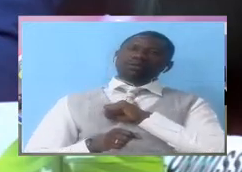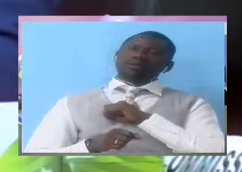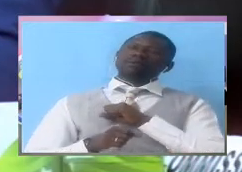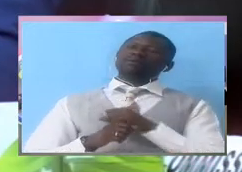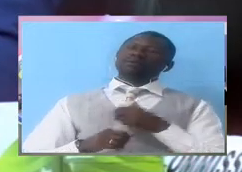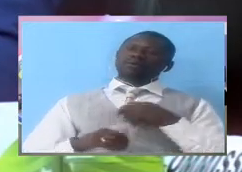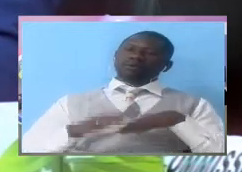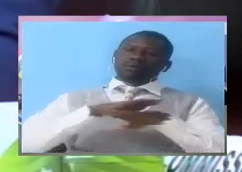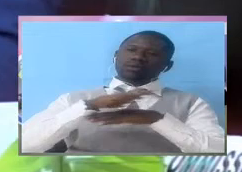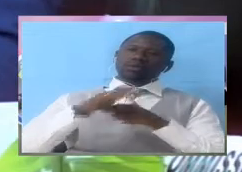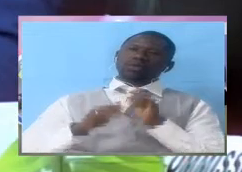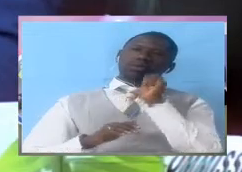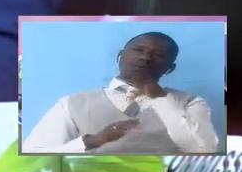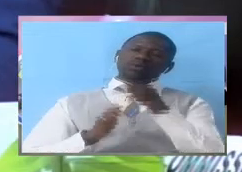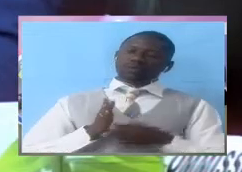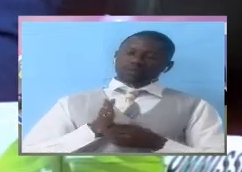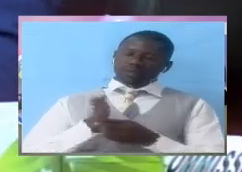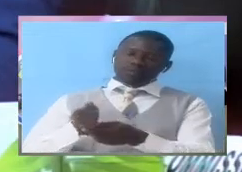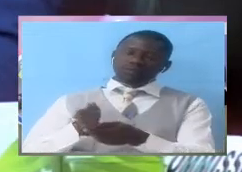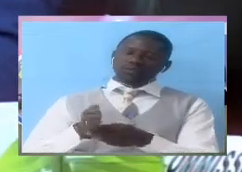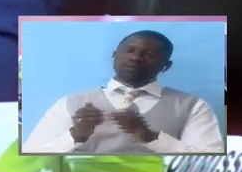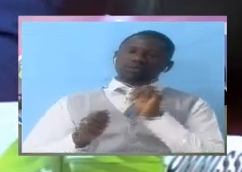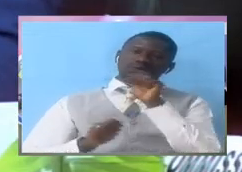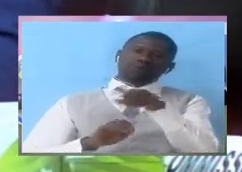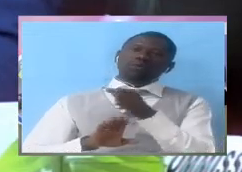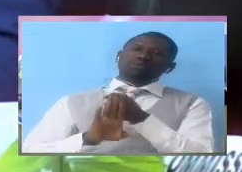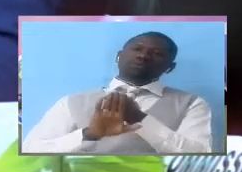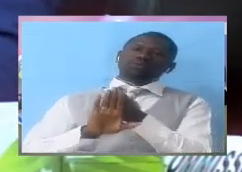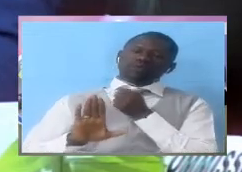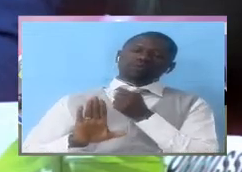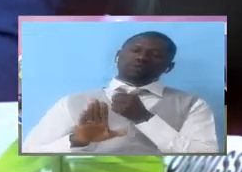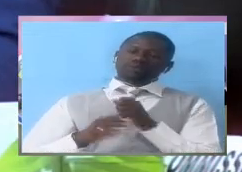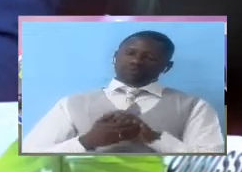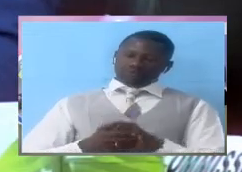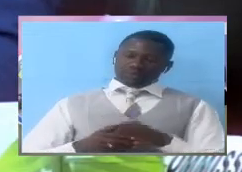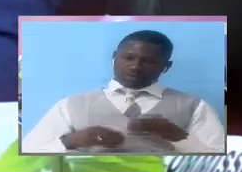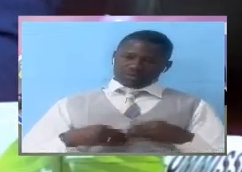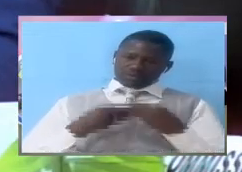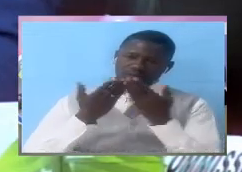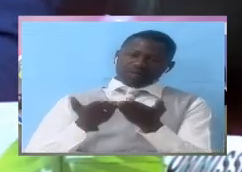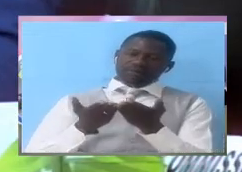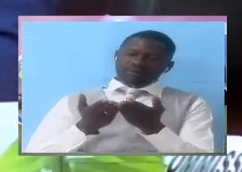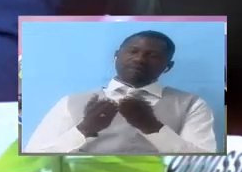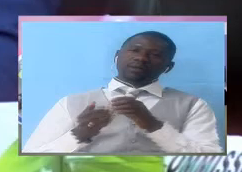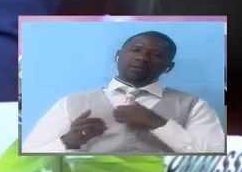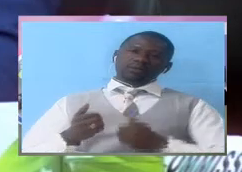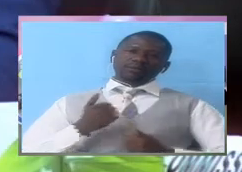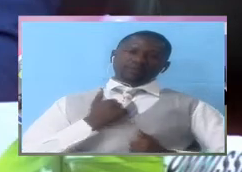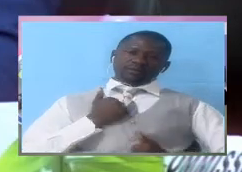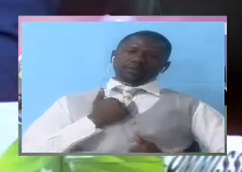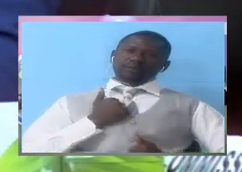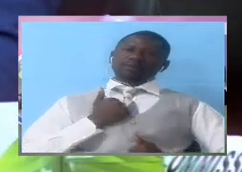under your direction, your protection, your providence, and your defense.